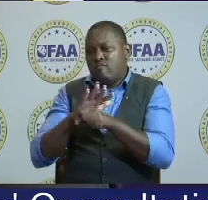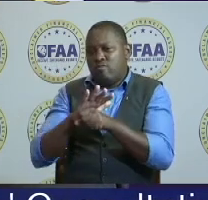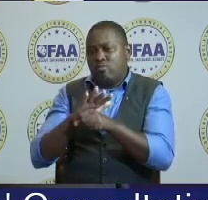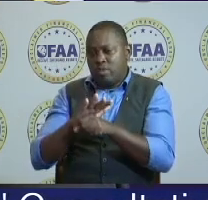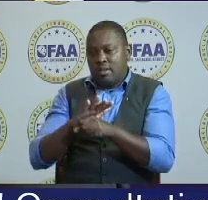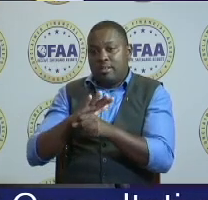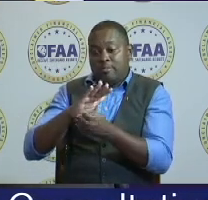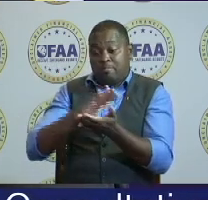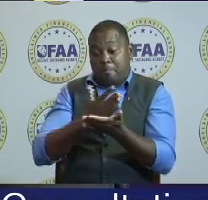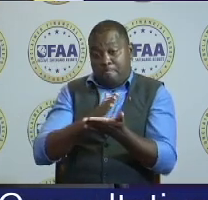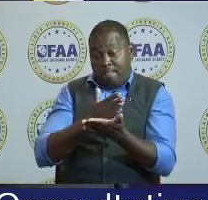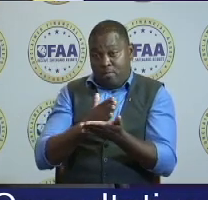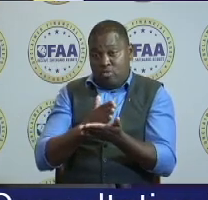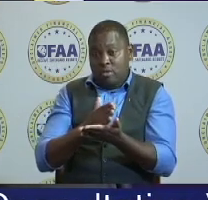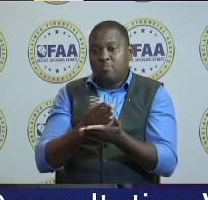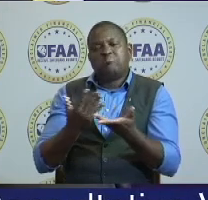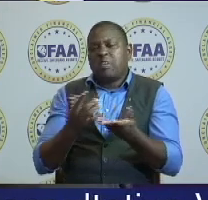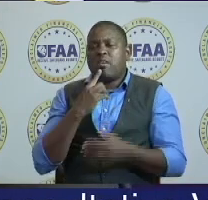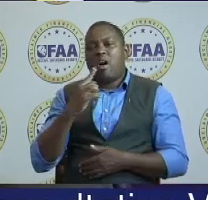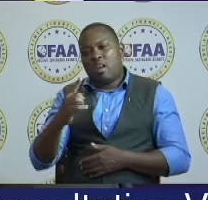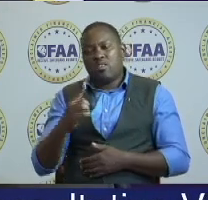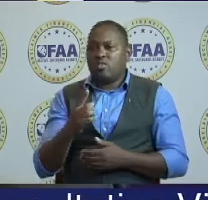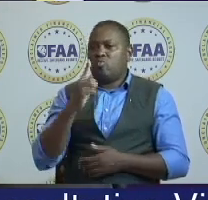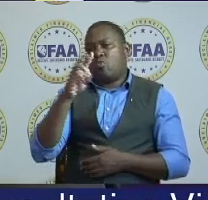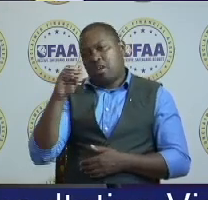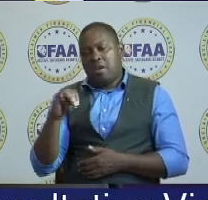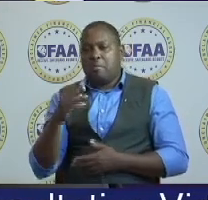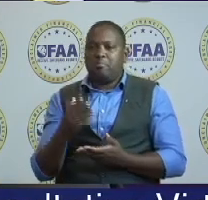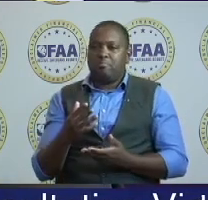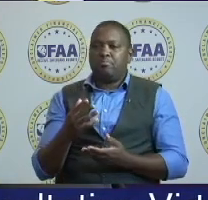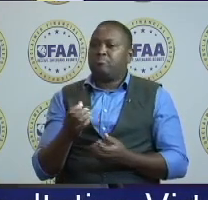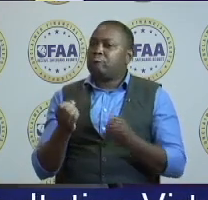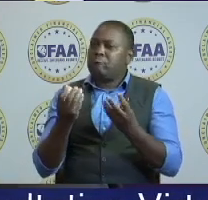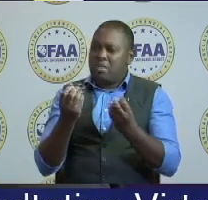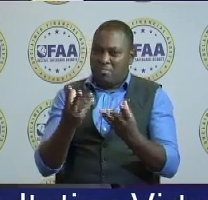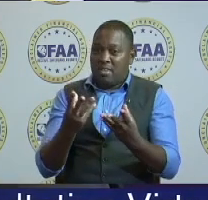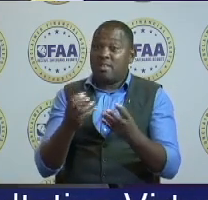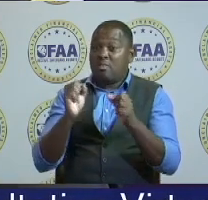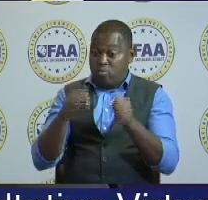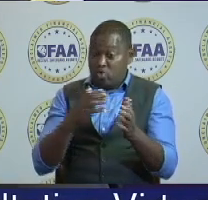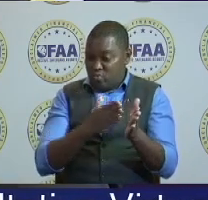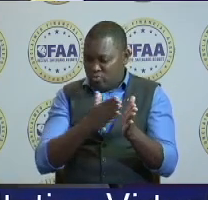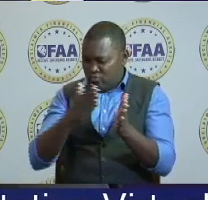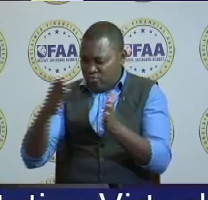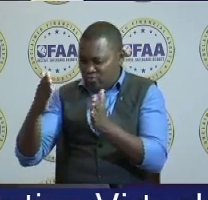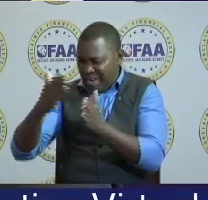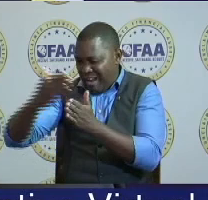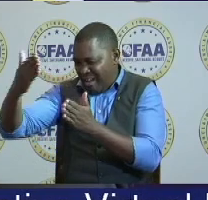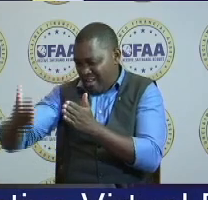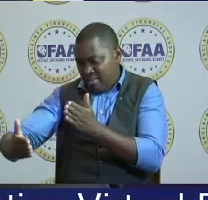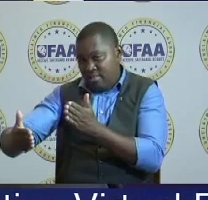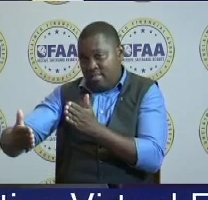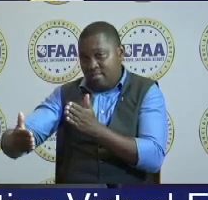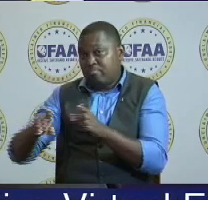So you know if they are, say, 1,000, 100,000, or 1 million, whatever number of shares they are, they are definite when you come to a